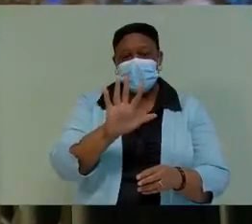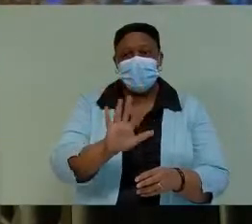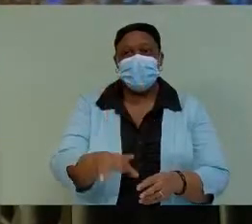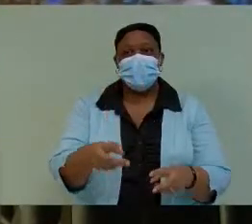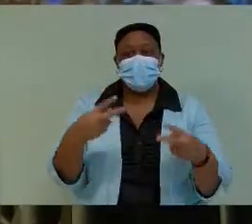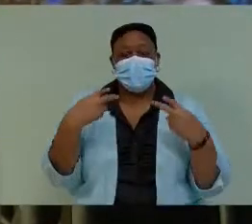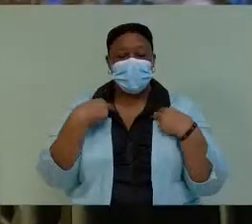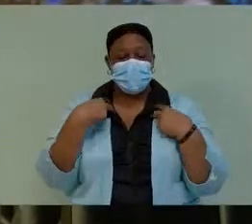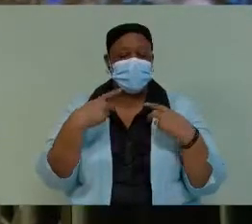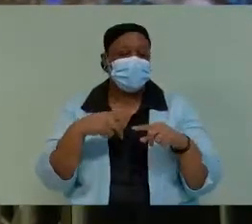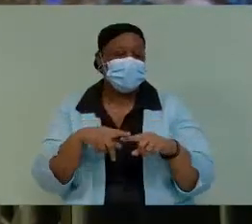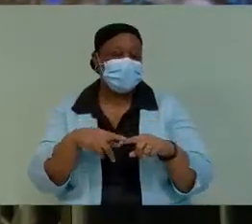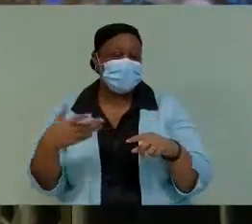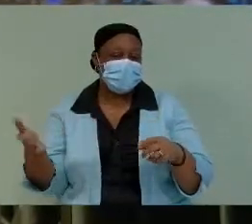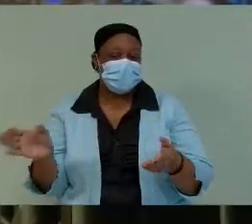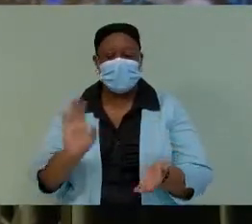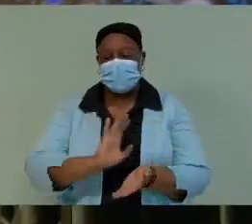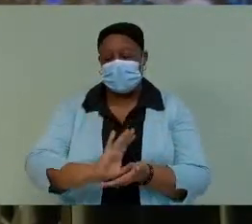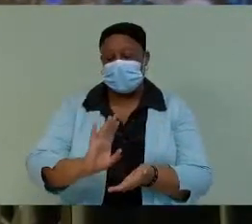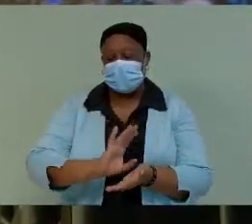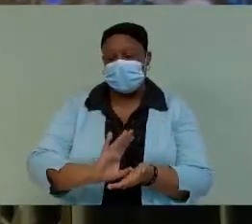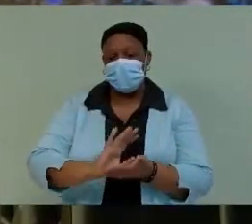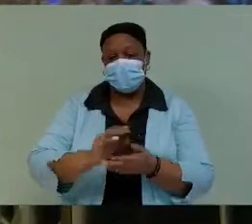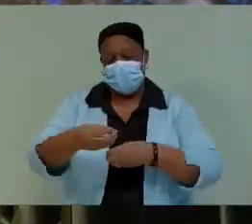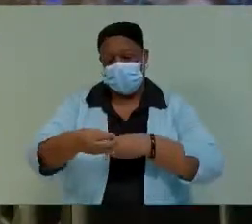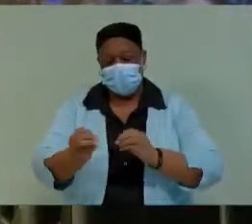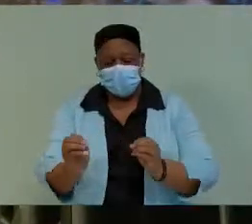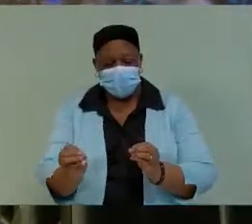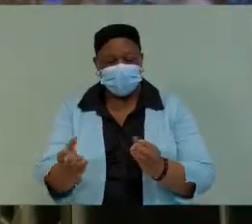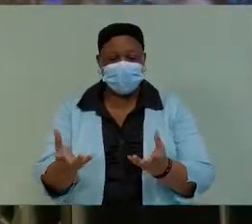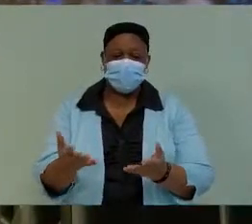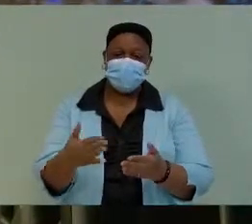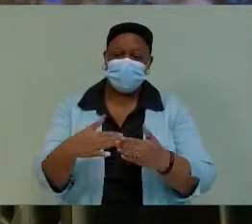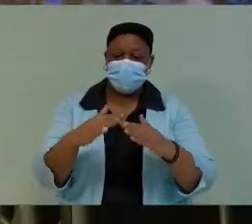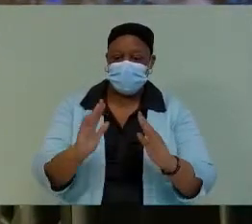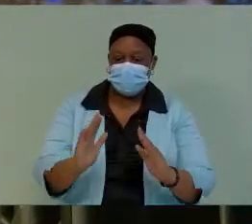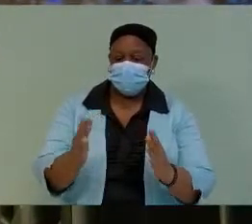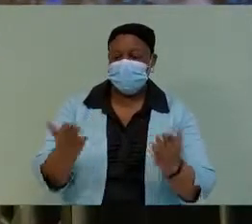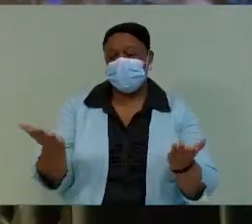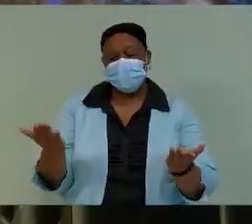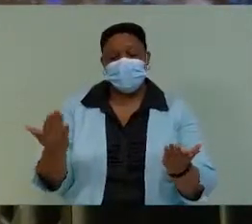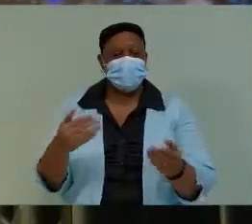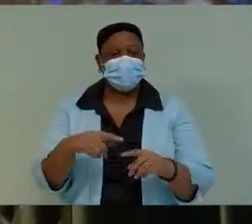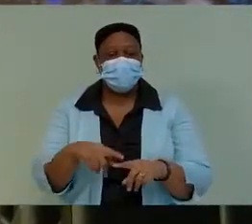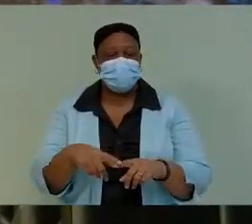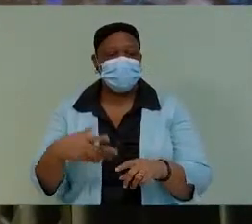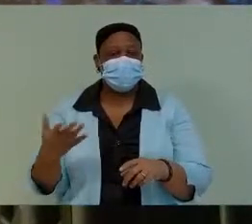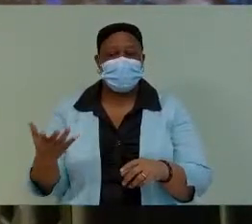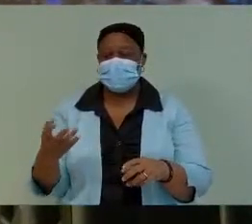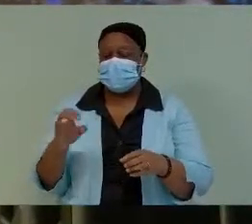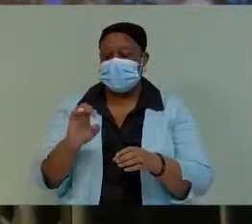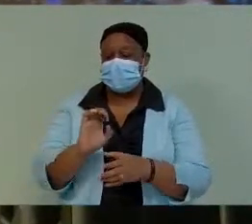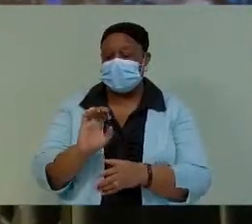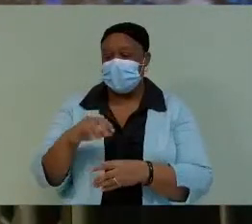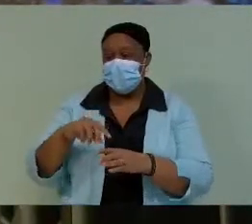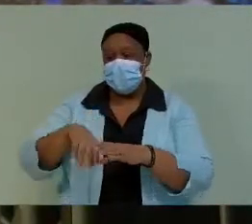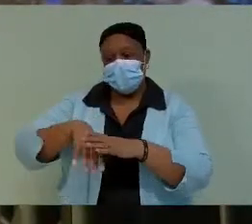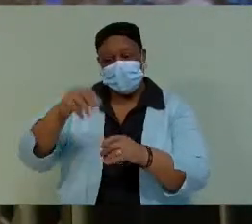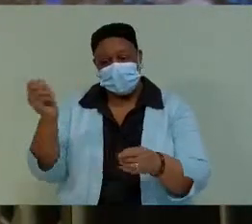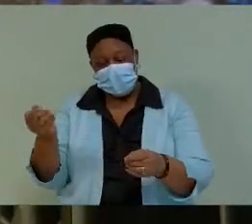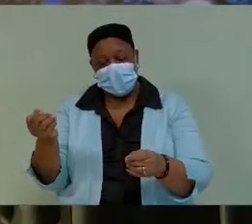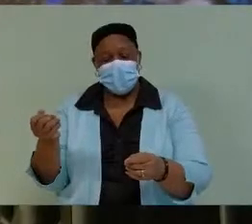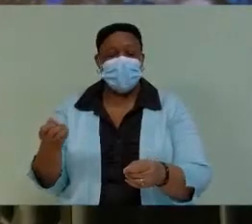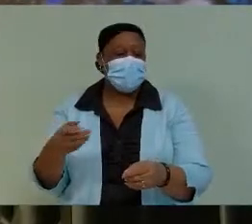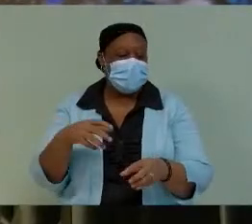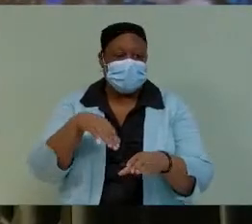of janitorial/cleaning services as well as indoor environmental services to our